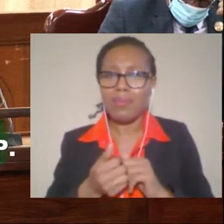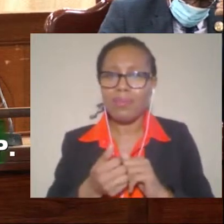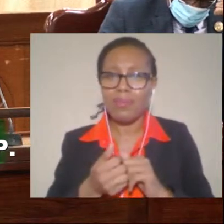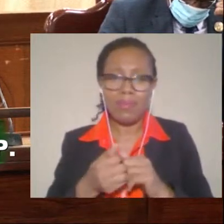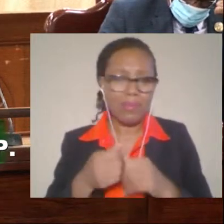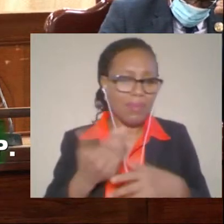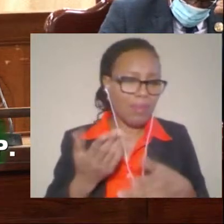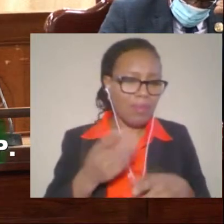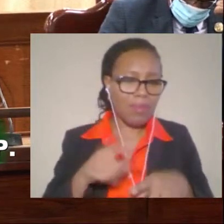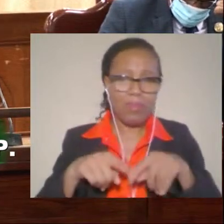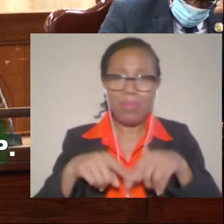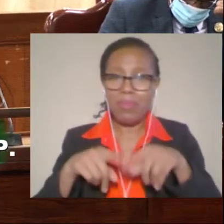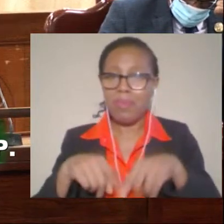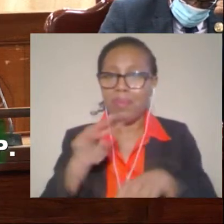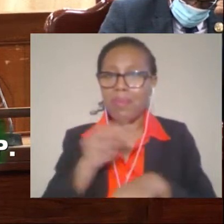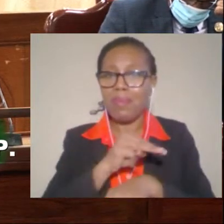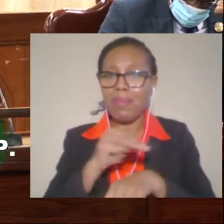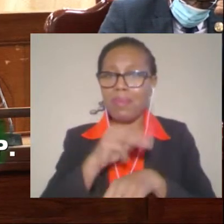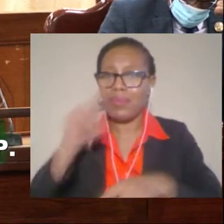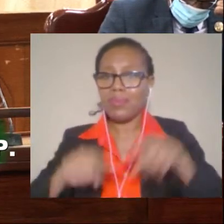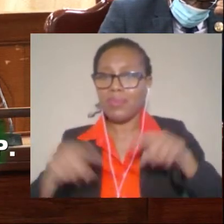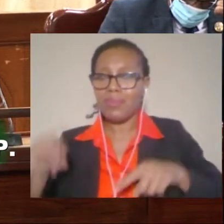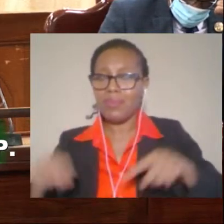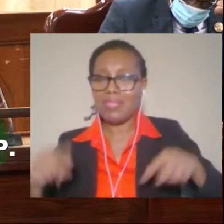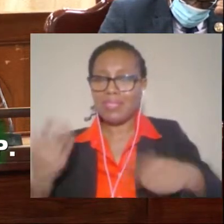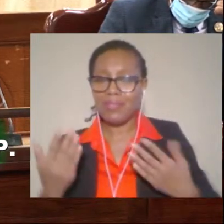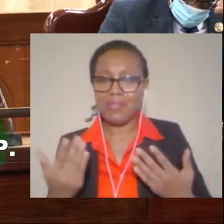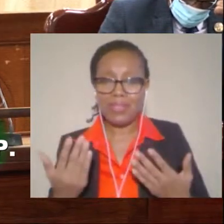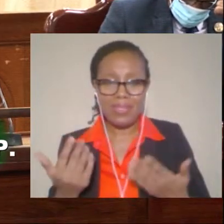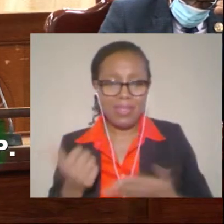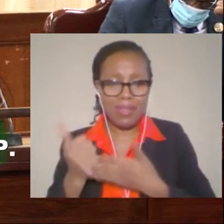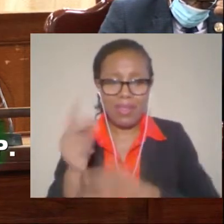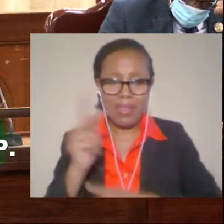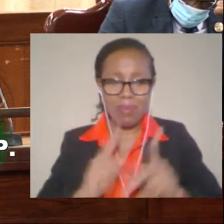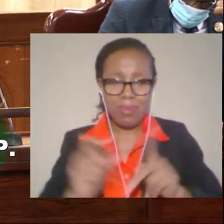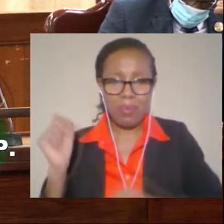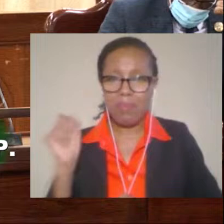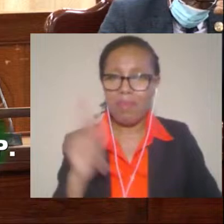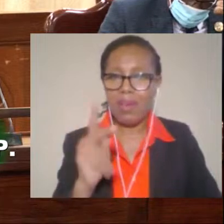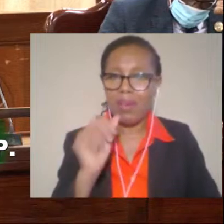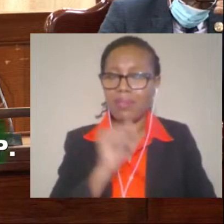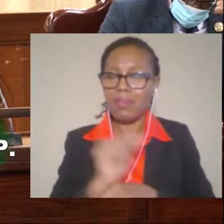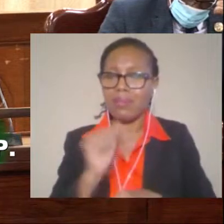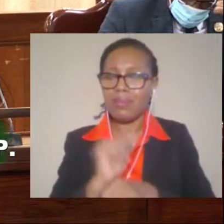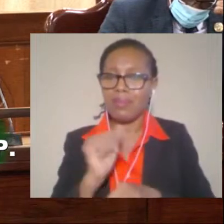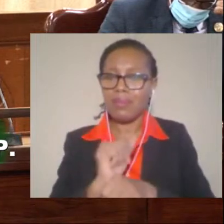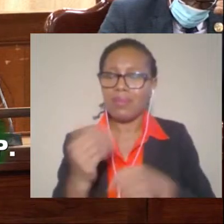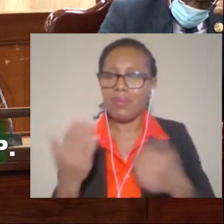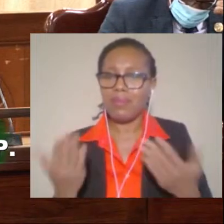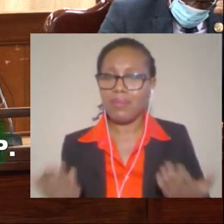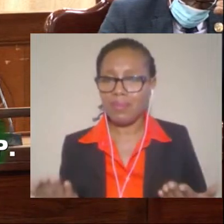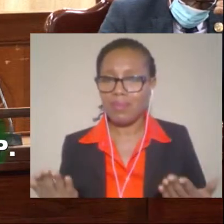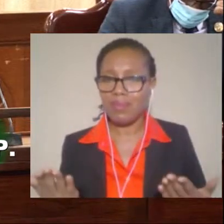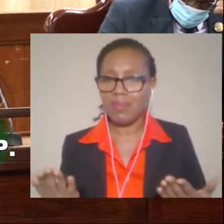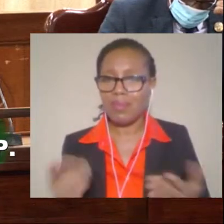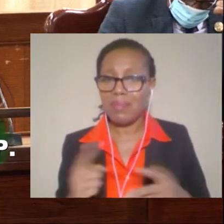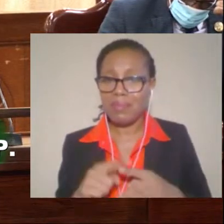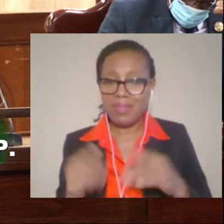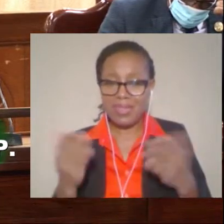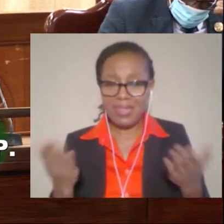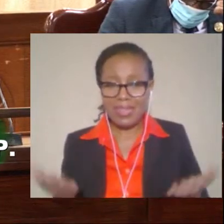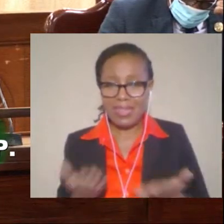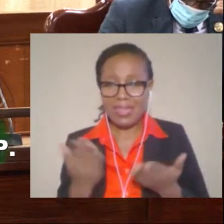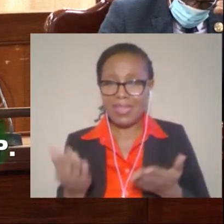But the thing is, in Barbados' tremendous level of underemployment, and